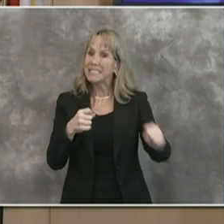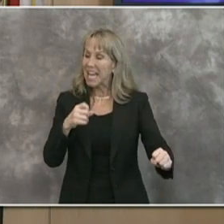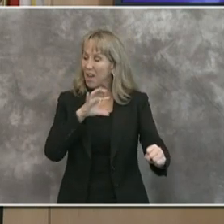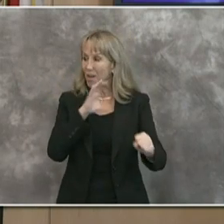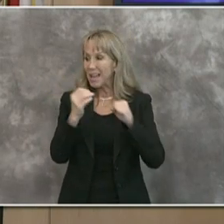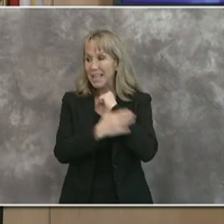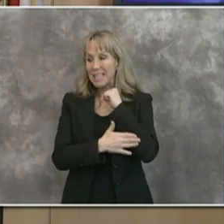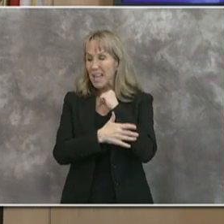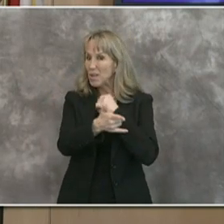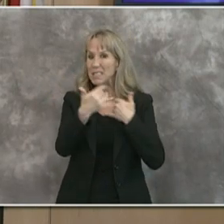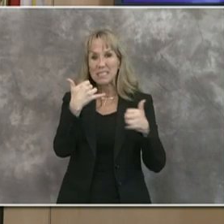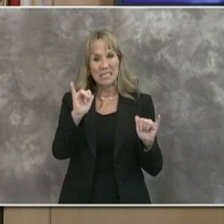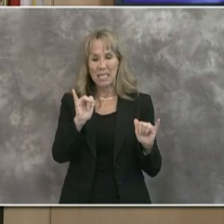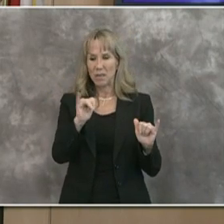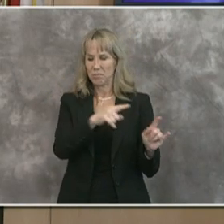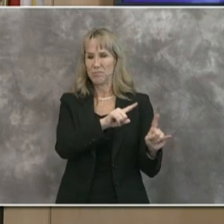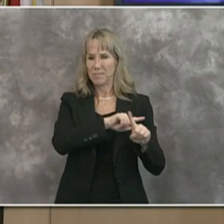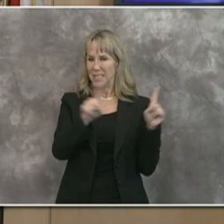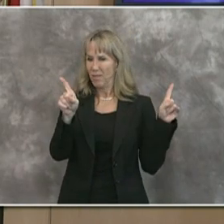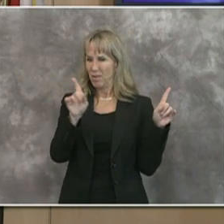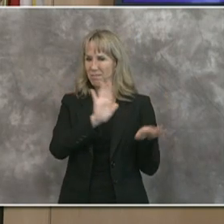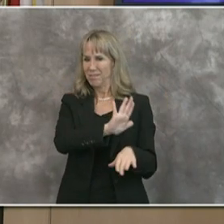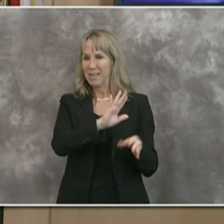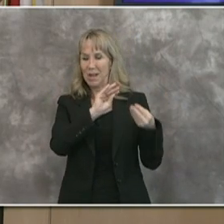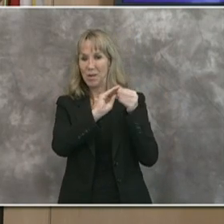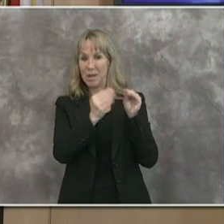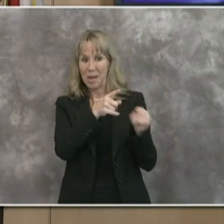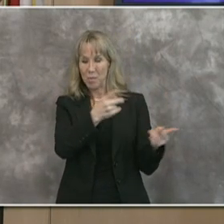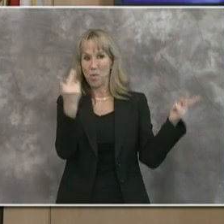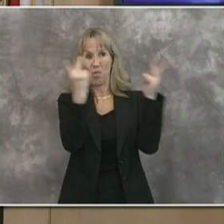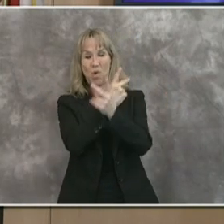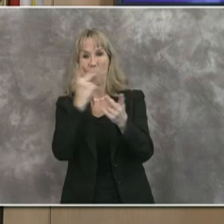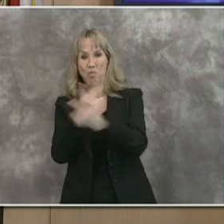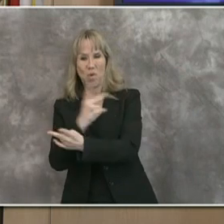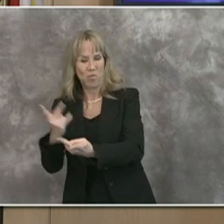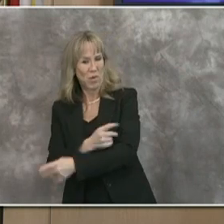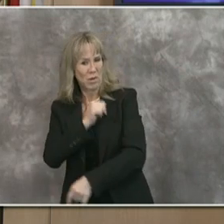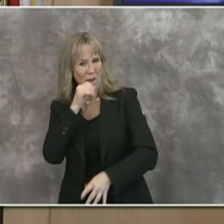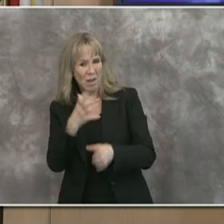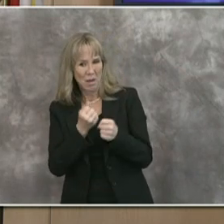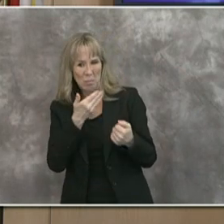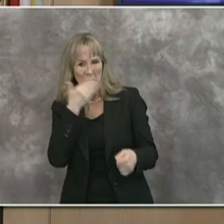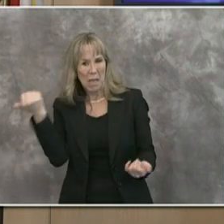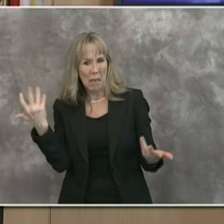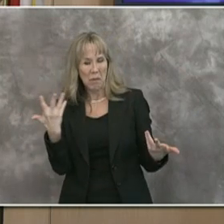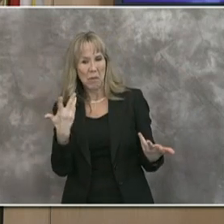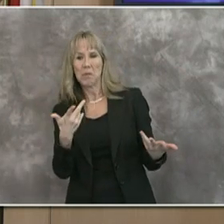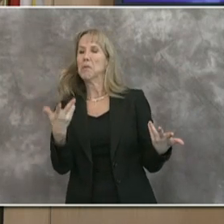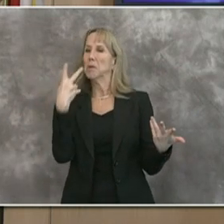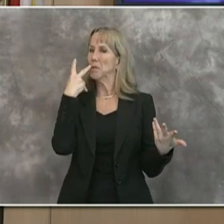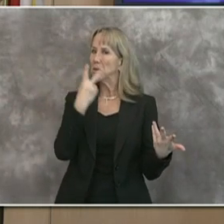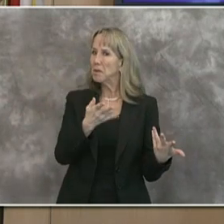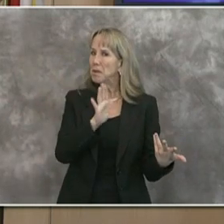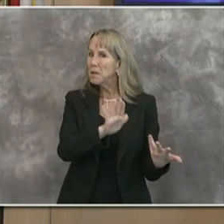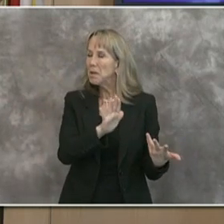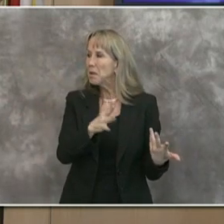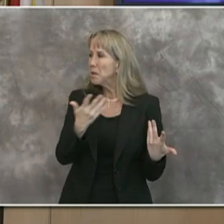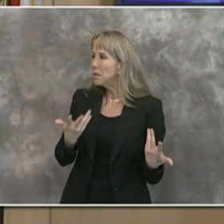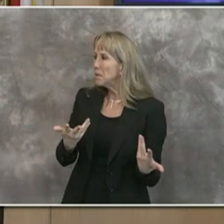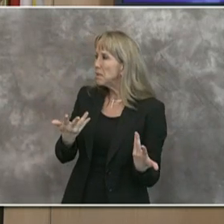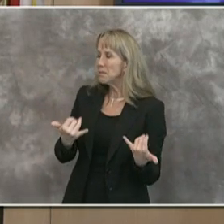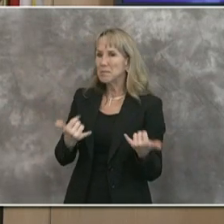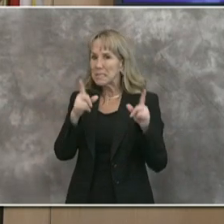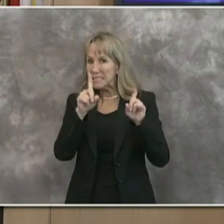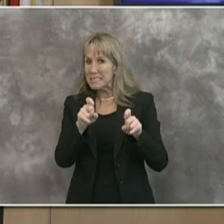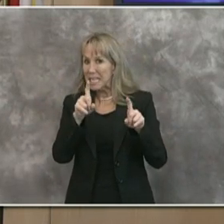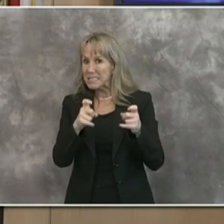to be trending in a different direction. The cases seem to be getting worse, not better. The infection rate continues to rise. The South Bay cases tend to be